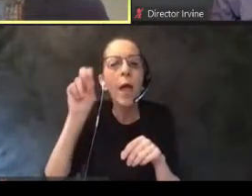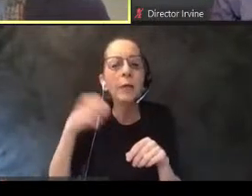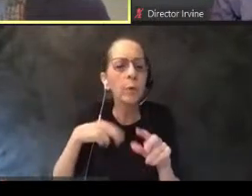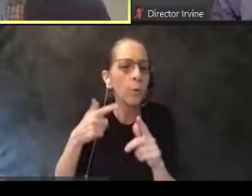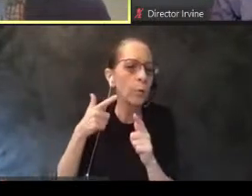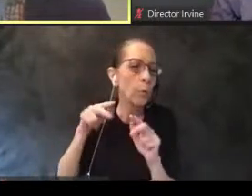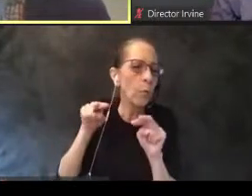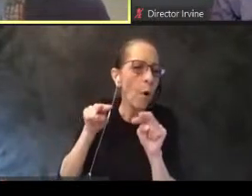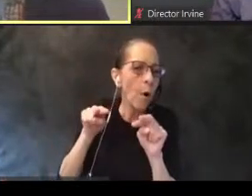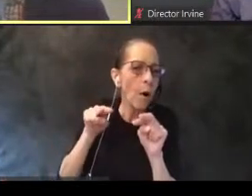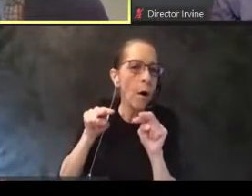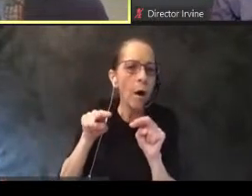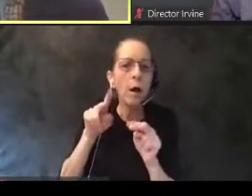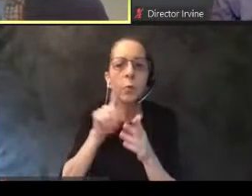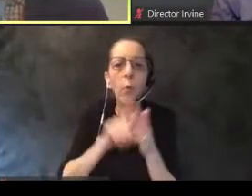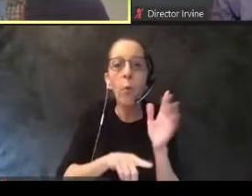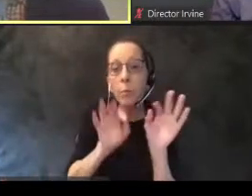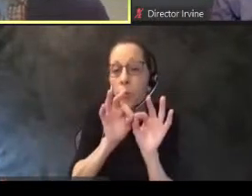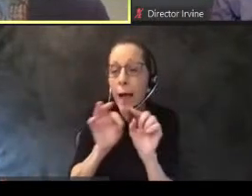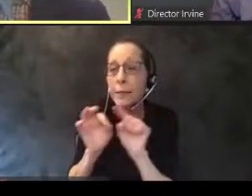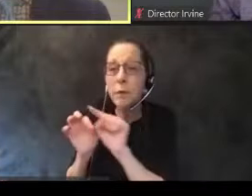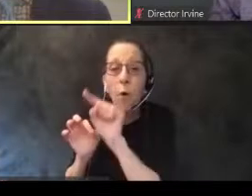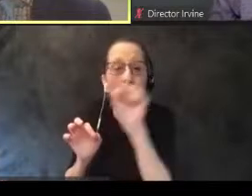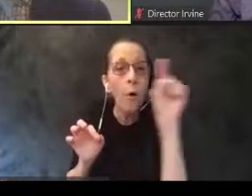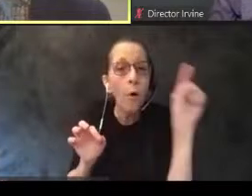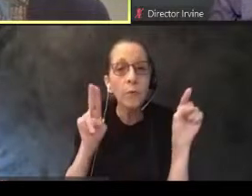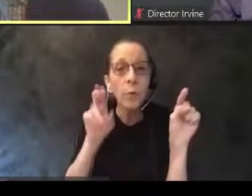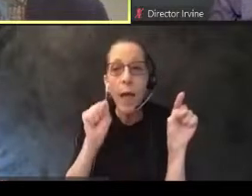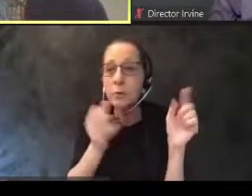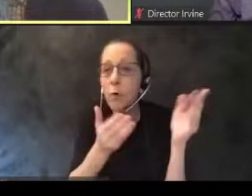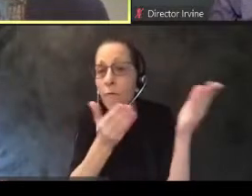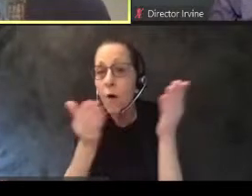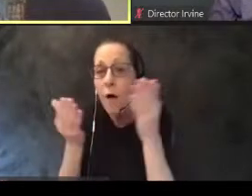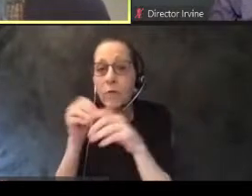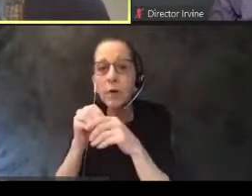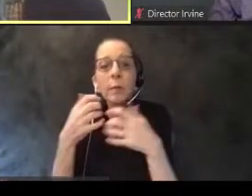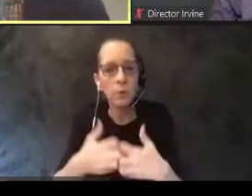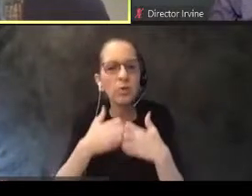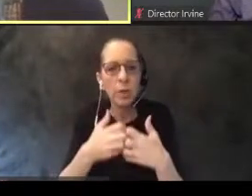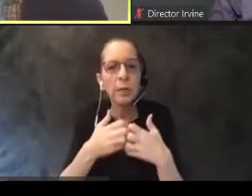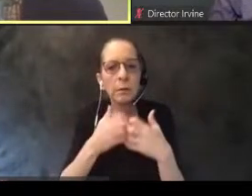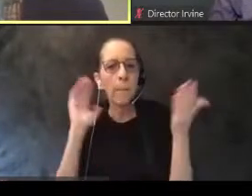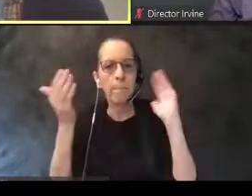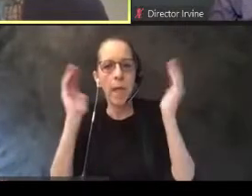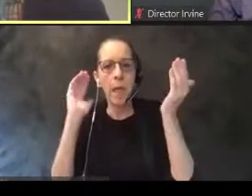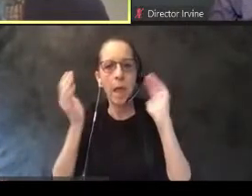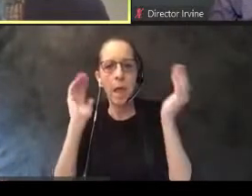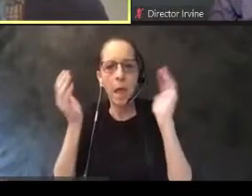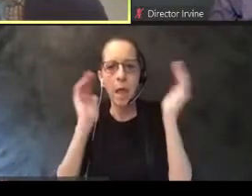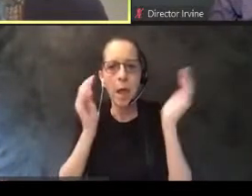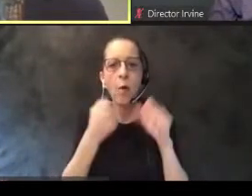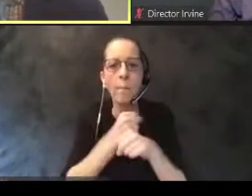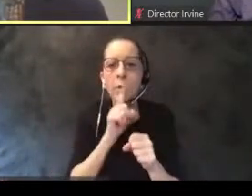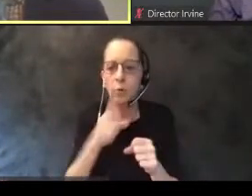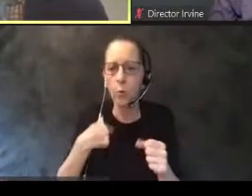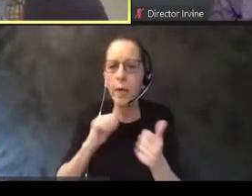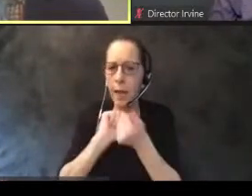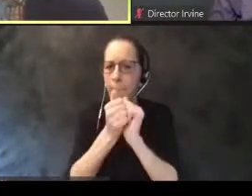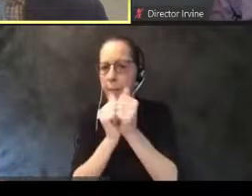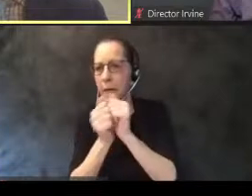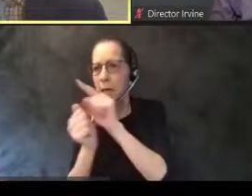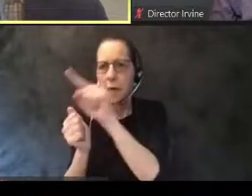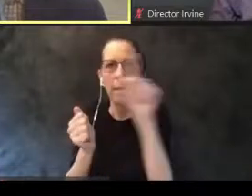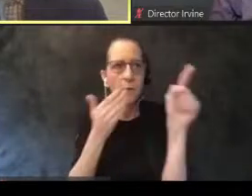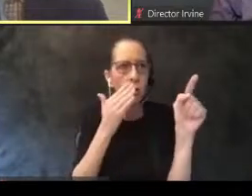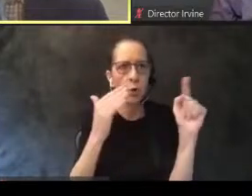watching, you know, what the price points are, what's being offered in the machines, and ensuring that we're very competitive with